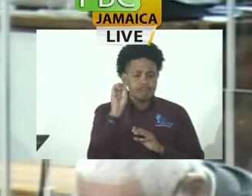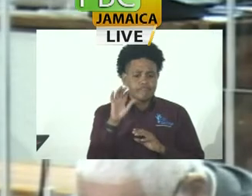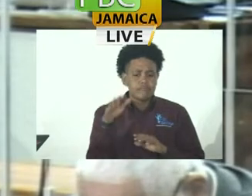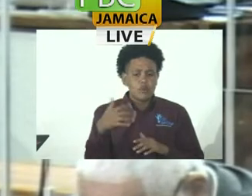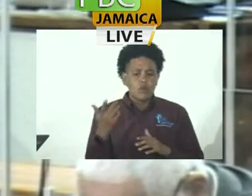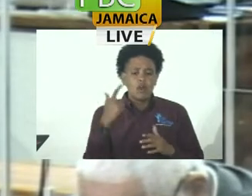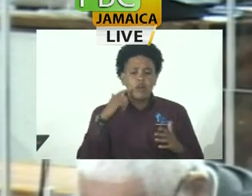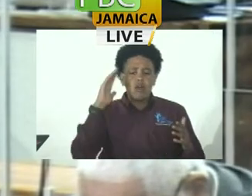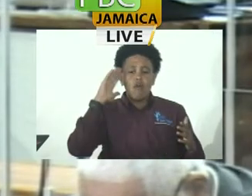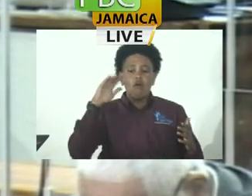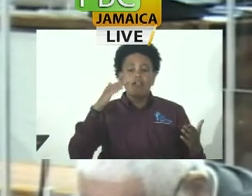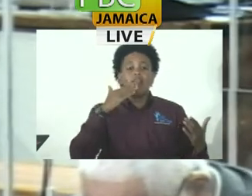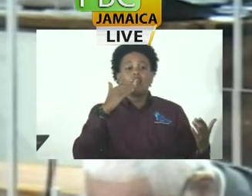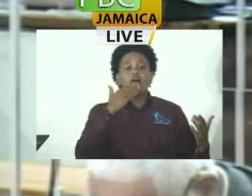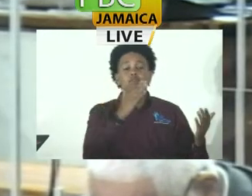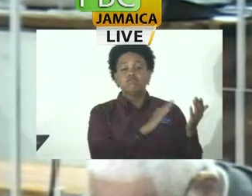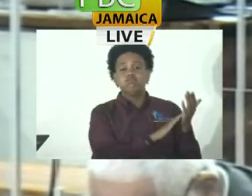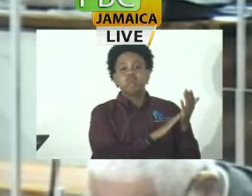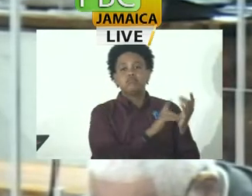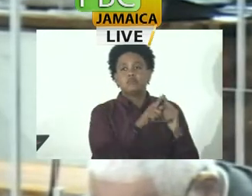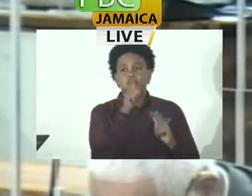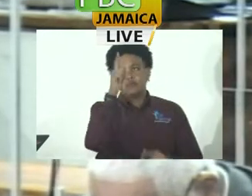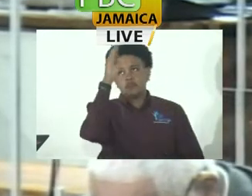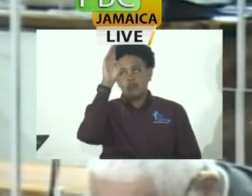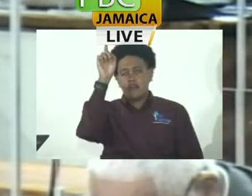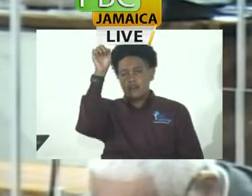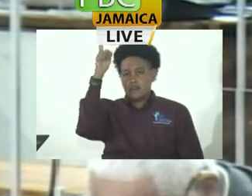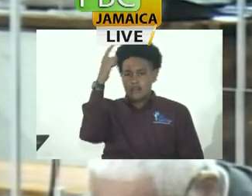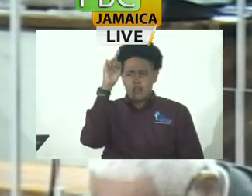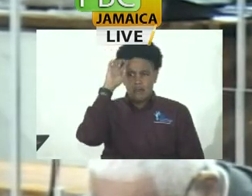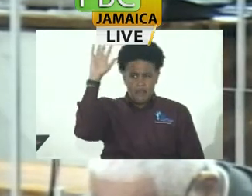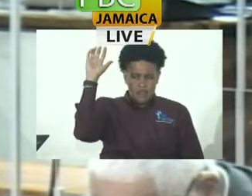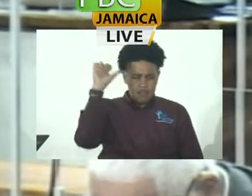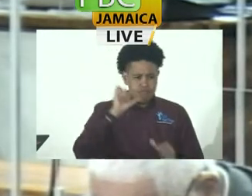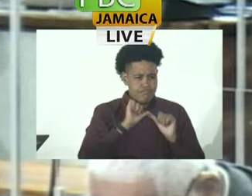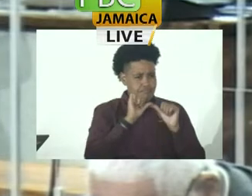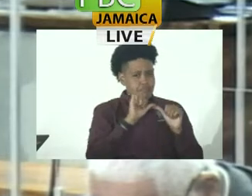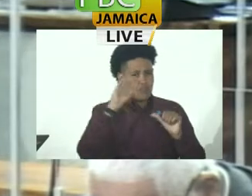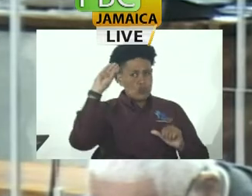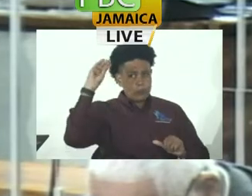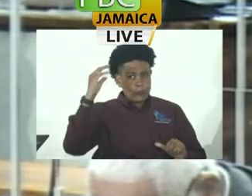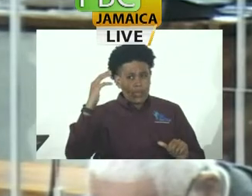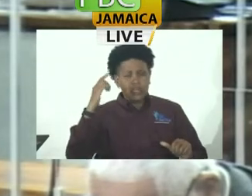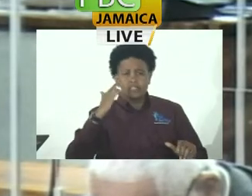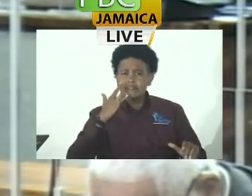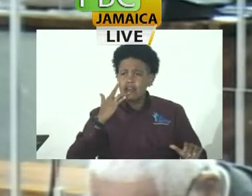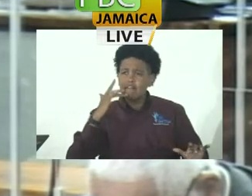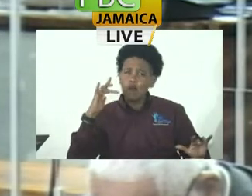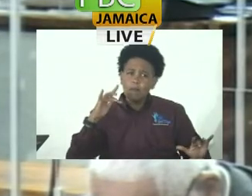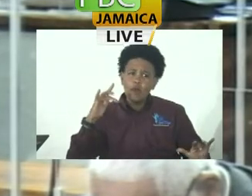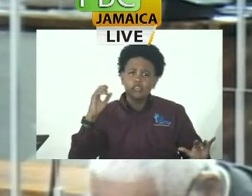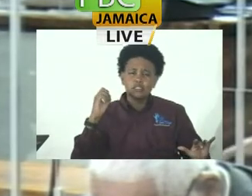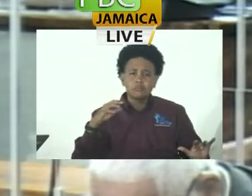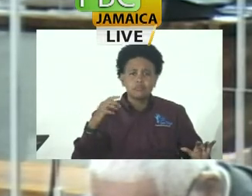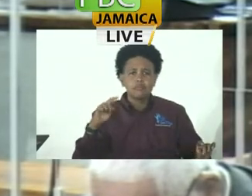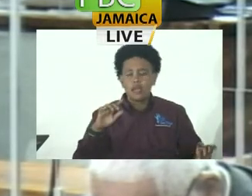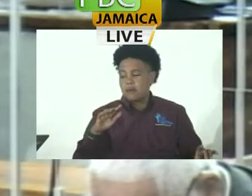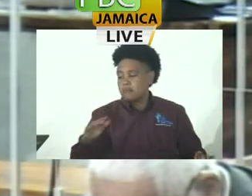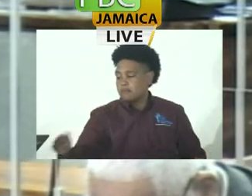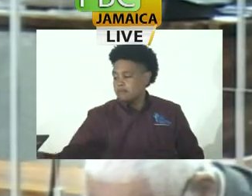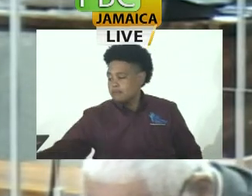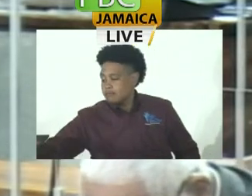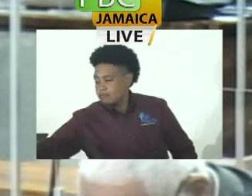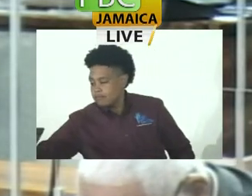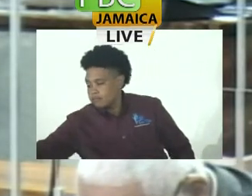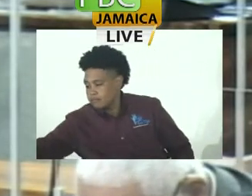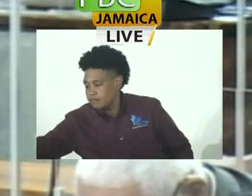all thanks and praise to the almighty for his continued grace and favor in my life i thank our prime